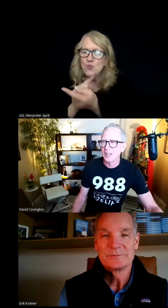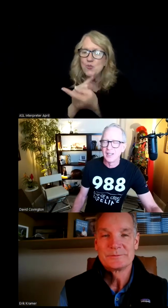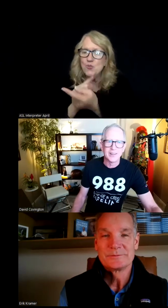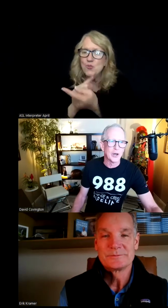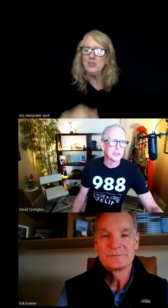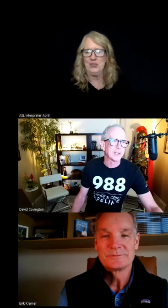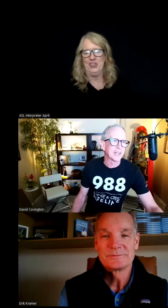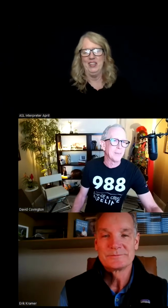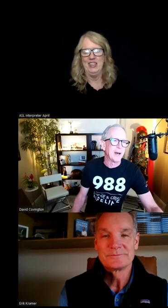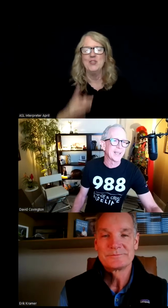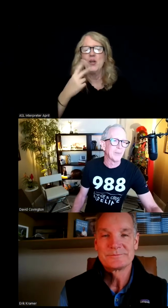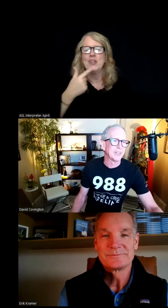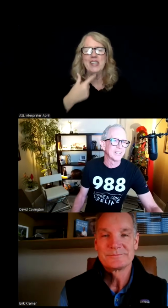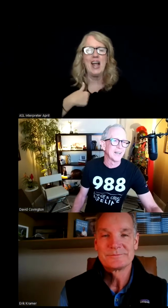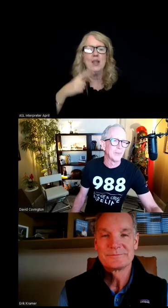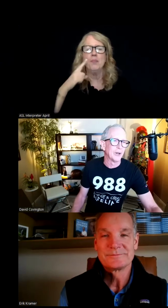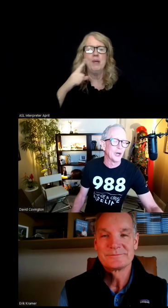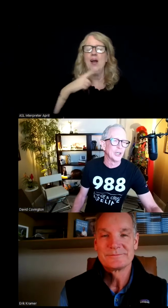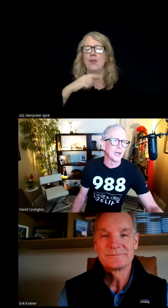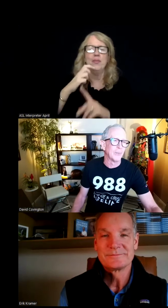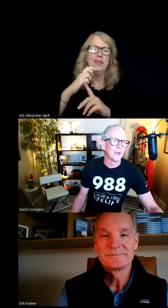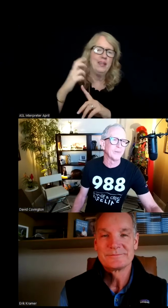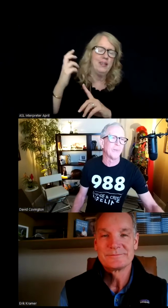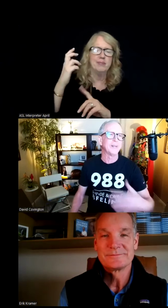about the ultimate comeback and what